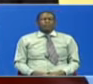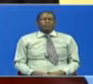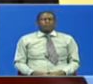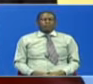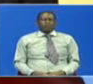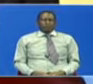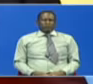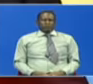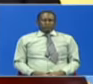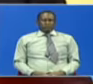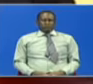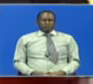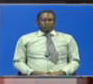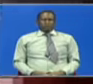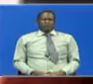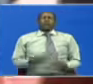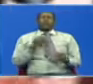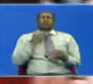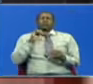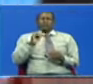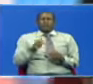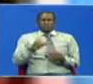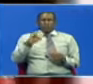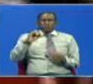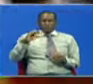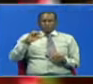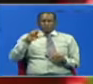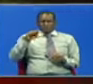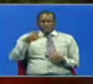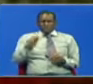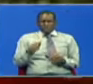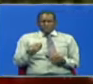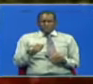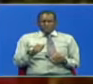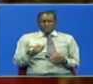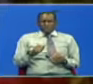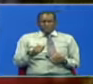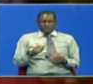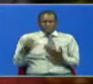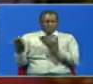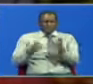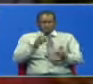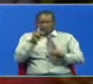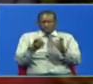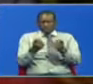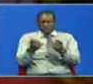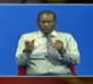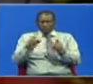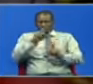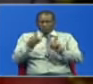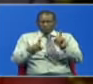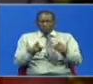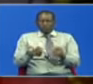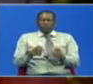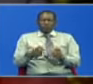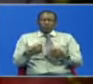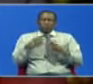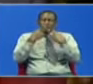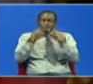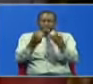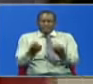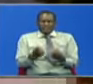I think I will now ask Colonel Oguna maybe to take the questions, a few questions, which we'll try to respond to.